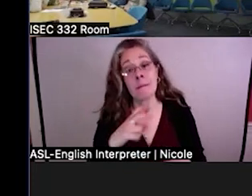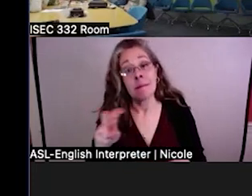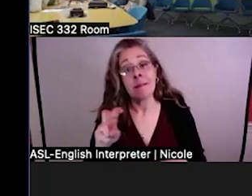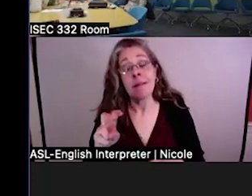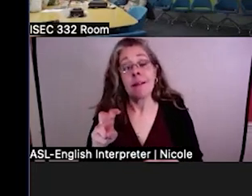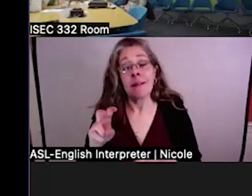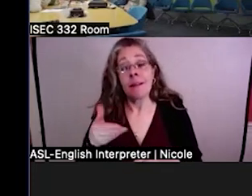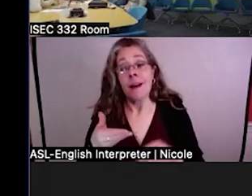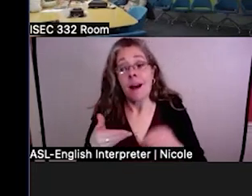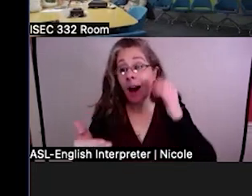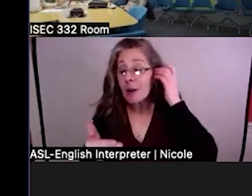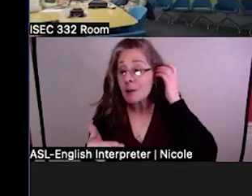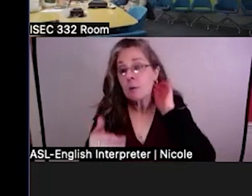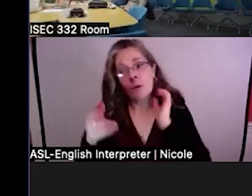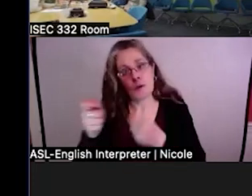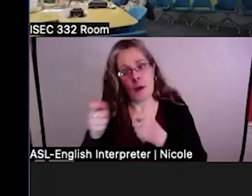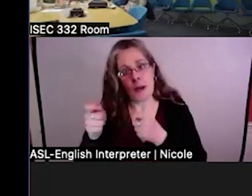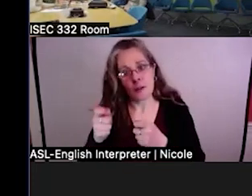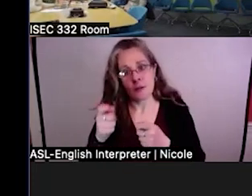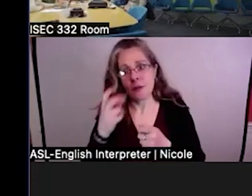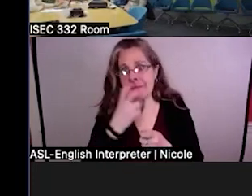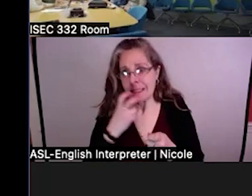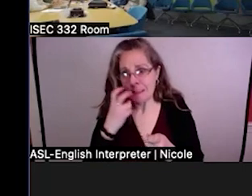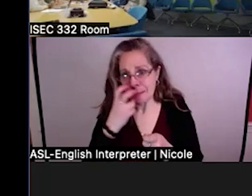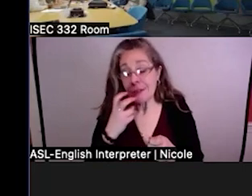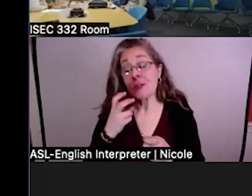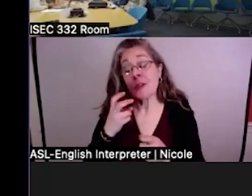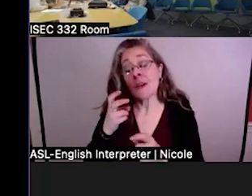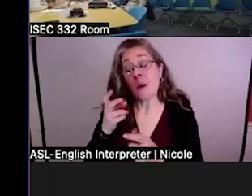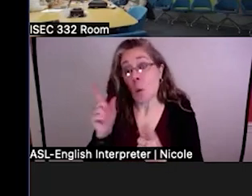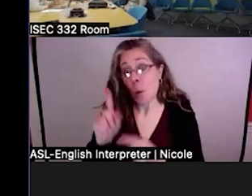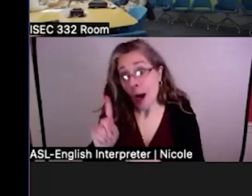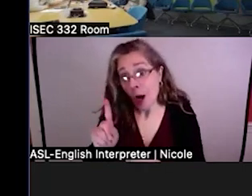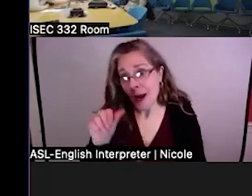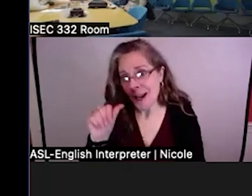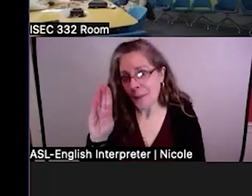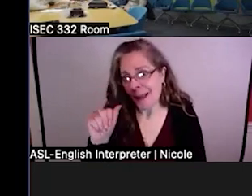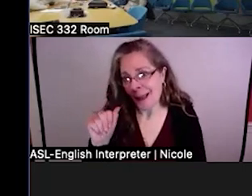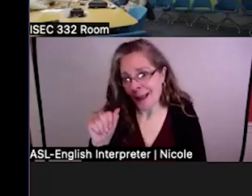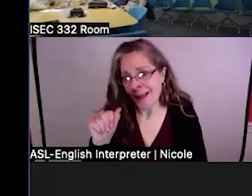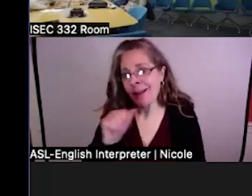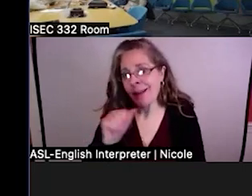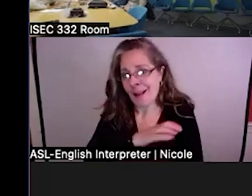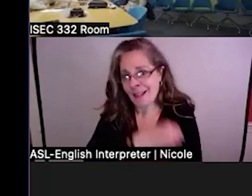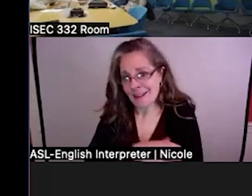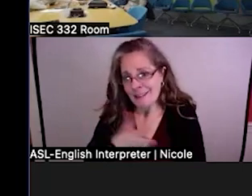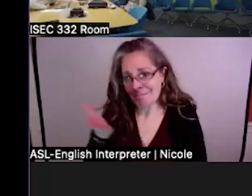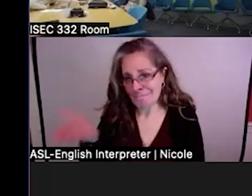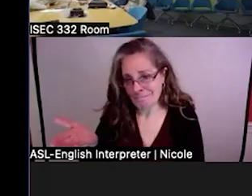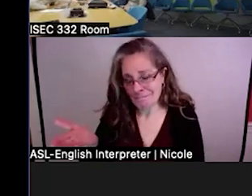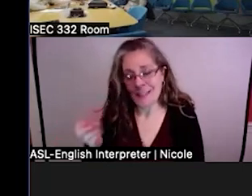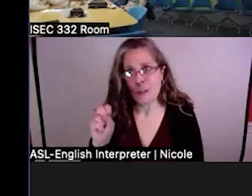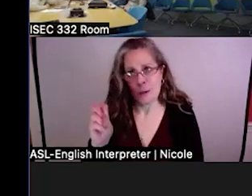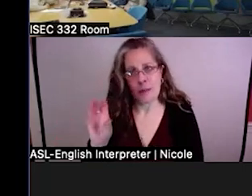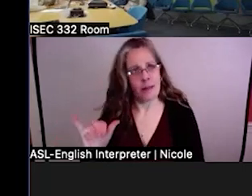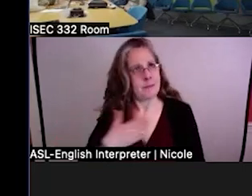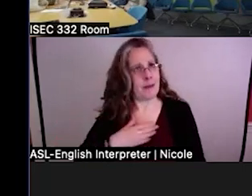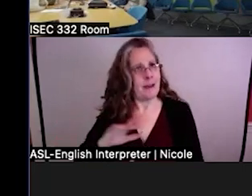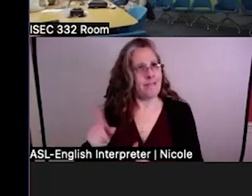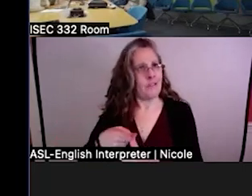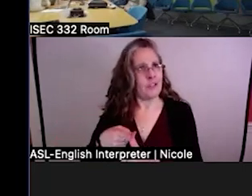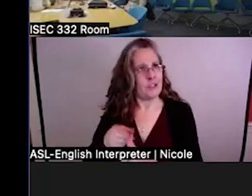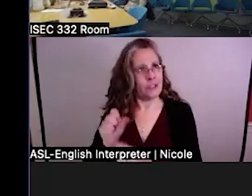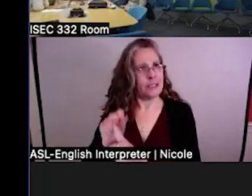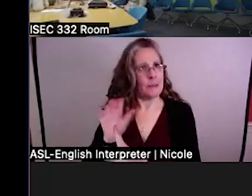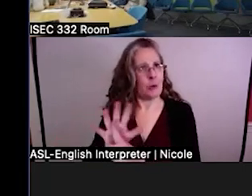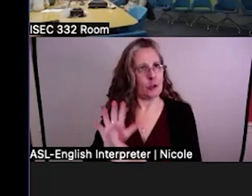and AAC services at an ABA clinic, which was my first real exposure to ABA. So initially I thought, okay, whatever,